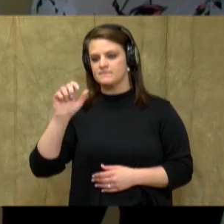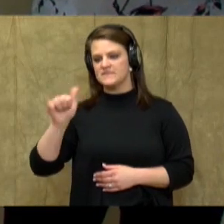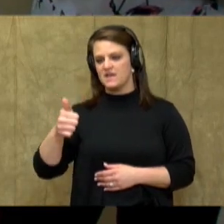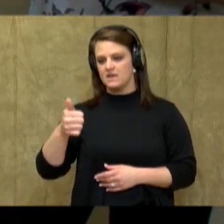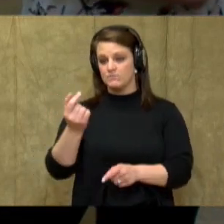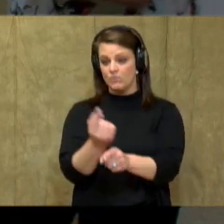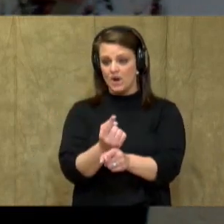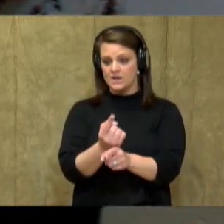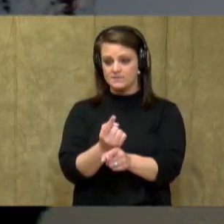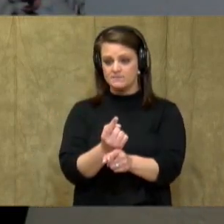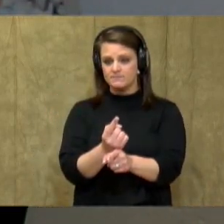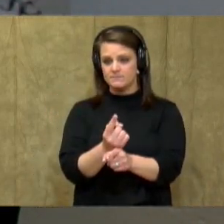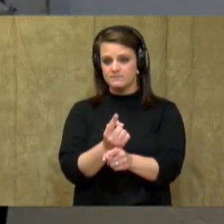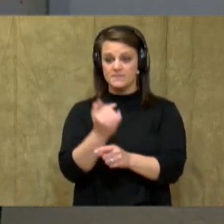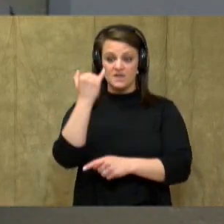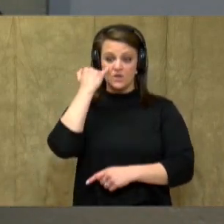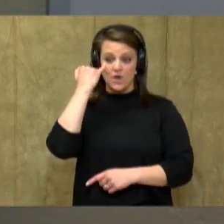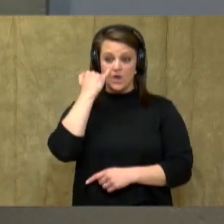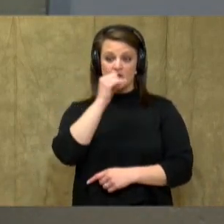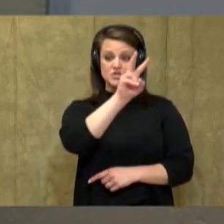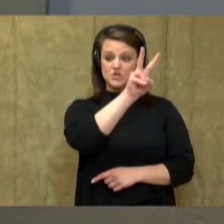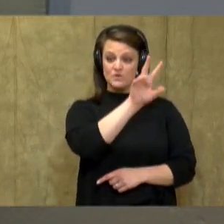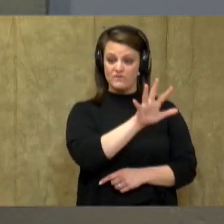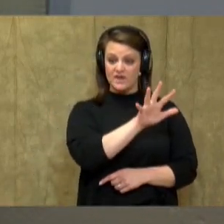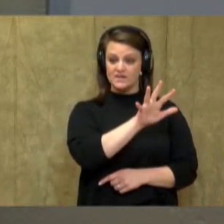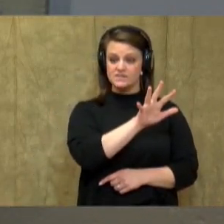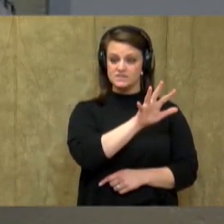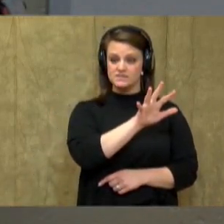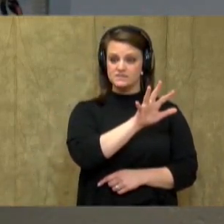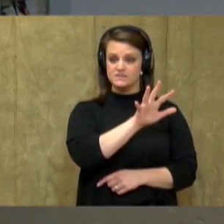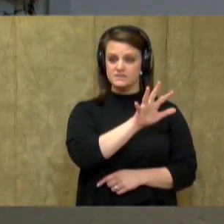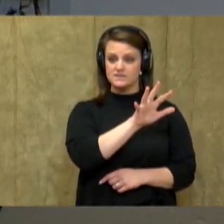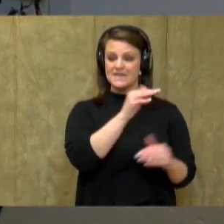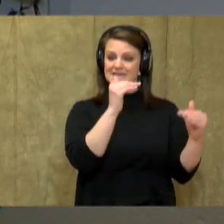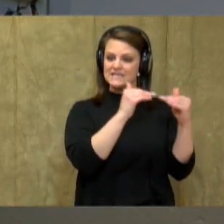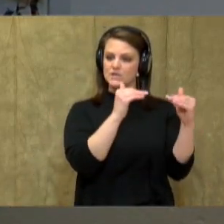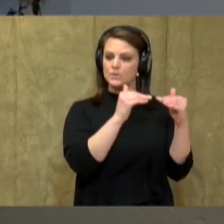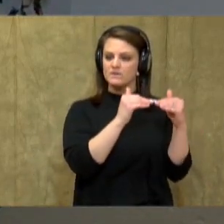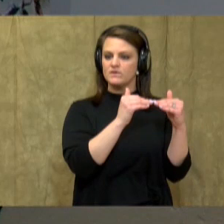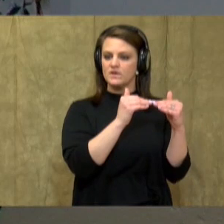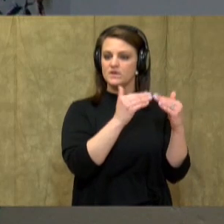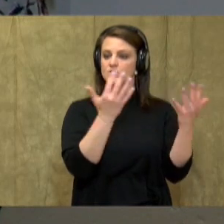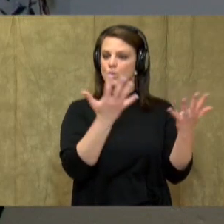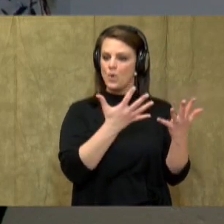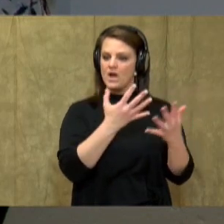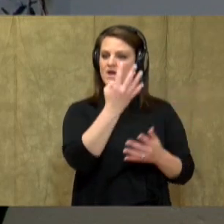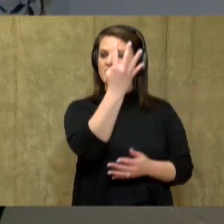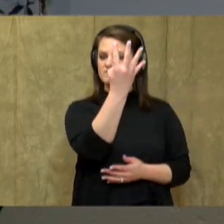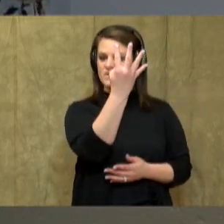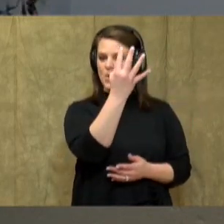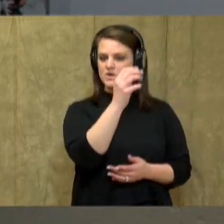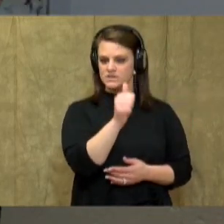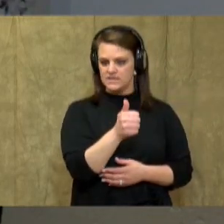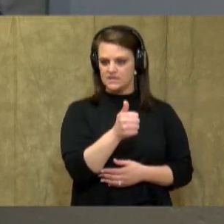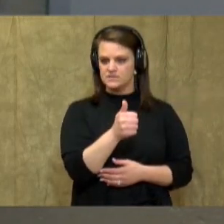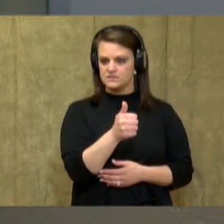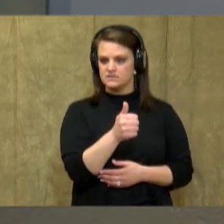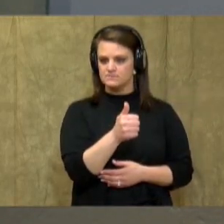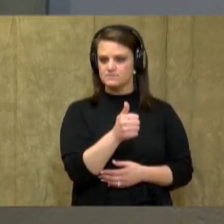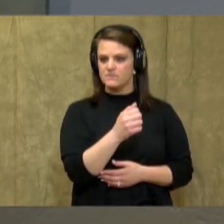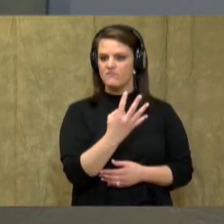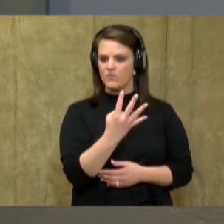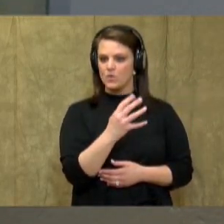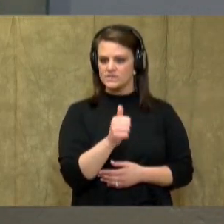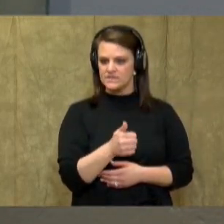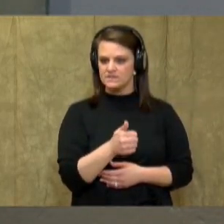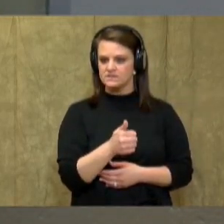10, right? And if you had 2/5, then 2/5 is equivalent to 4/10. So here